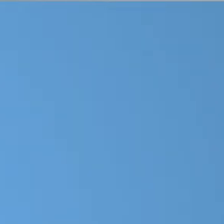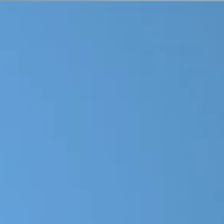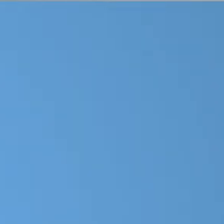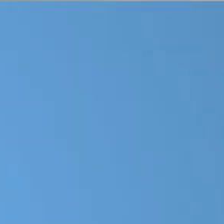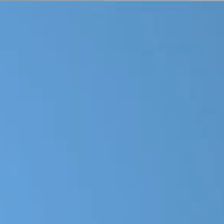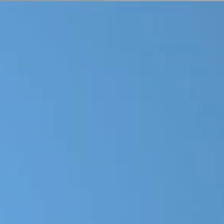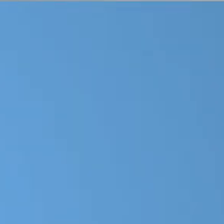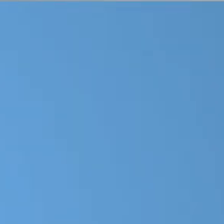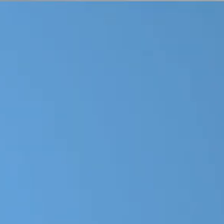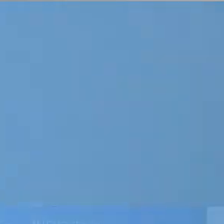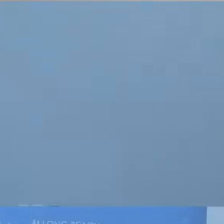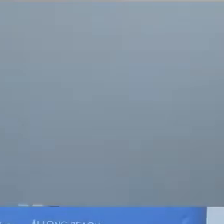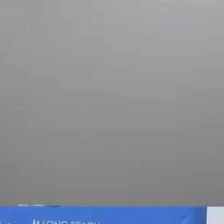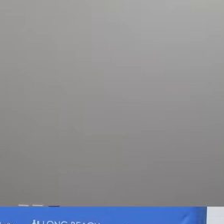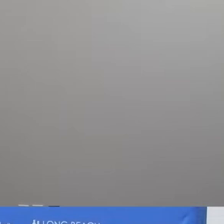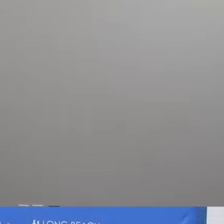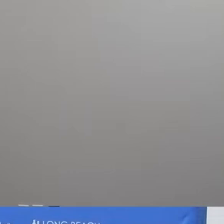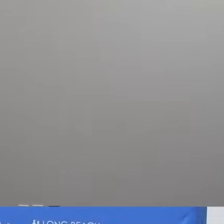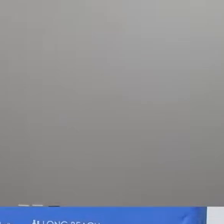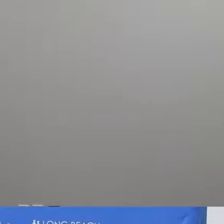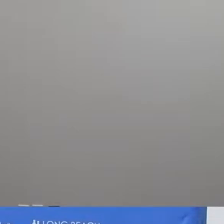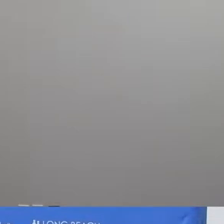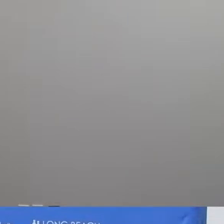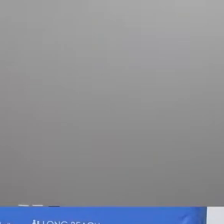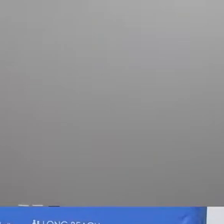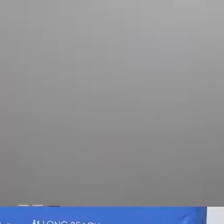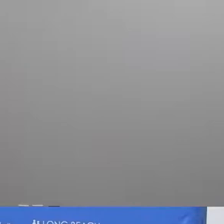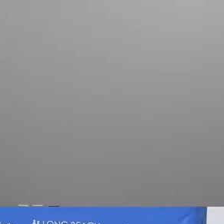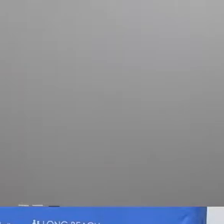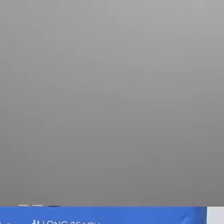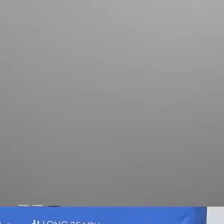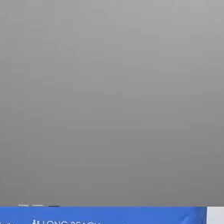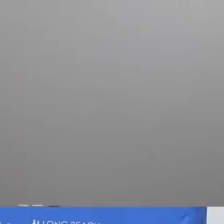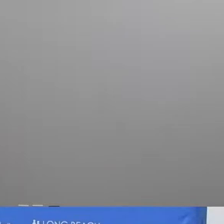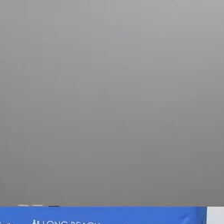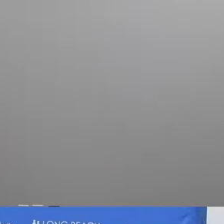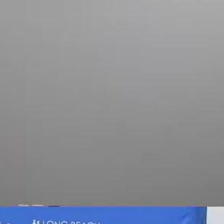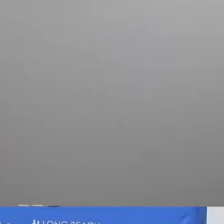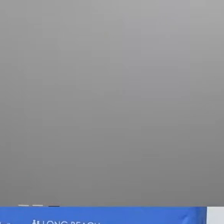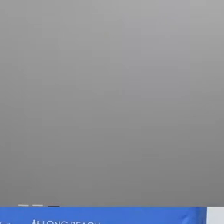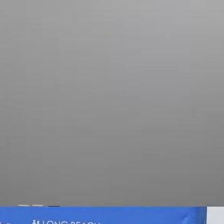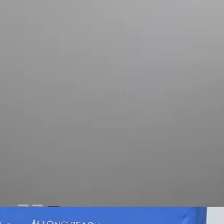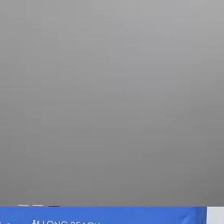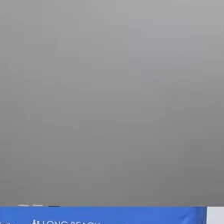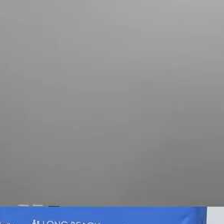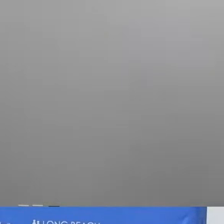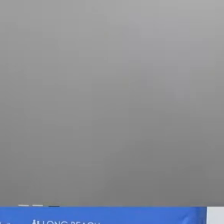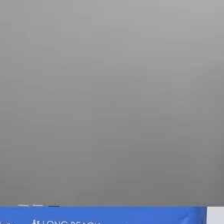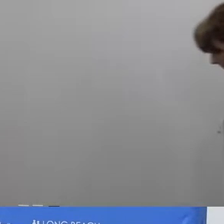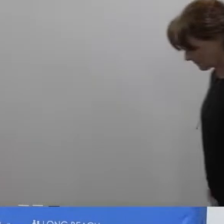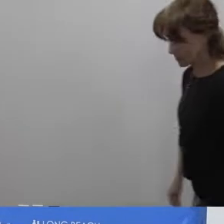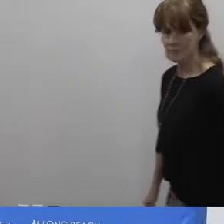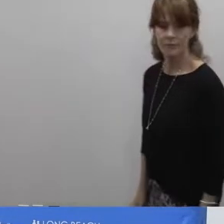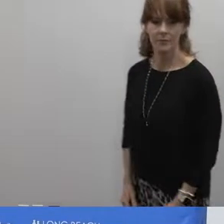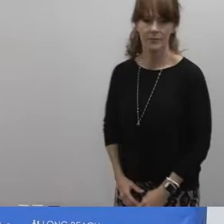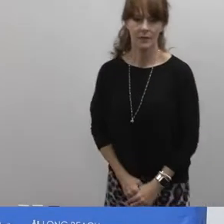Nice to see you all here this morning. Welcome to our board workshop this July 18th.